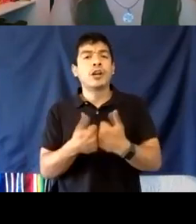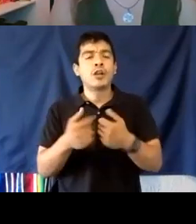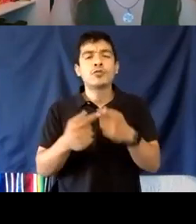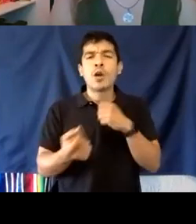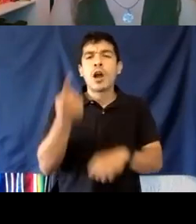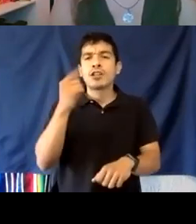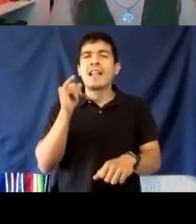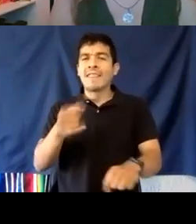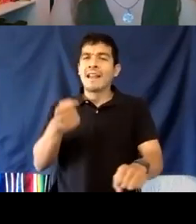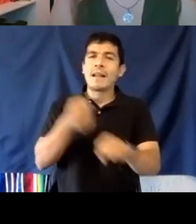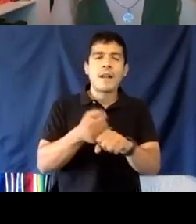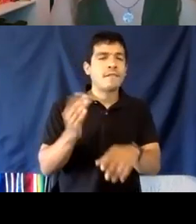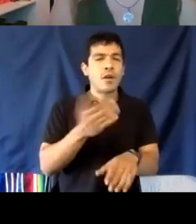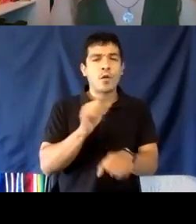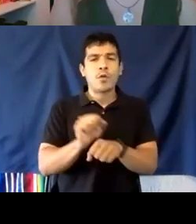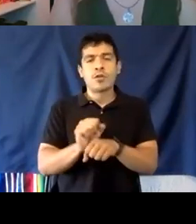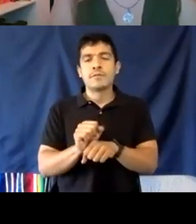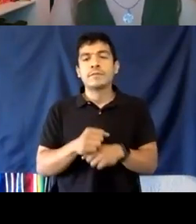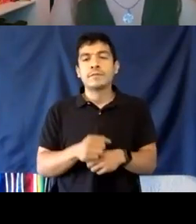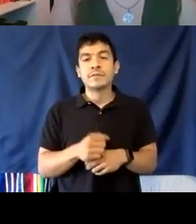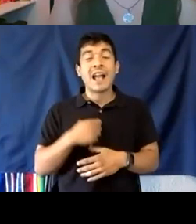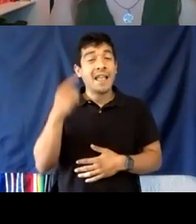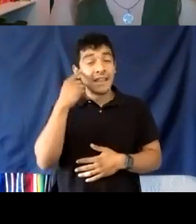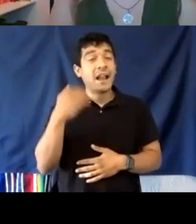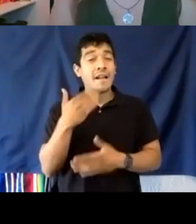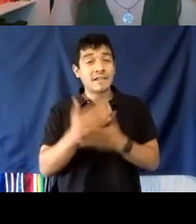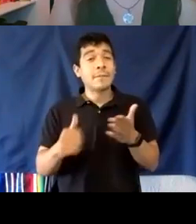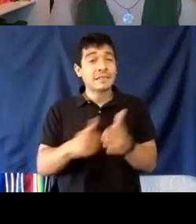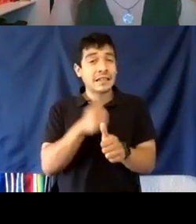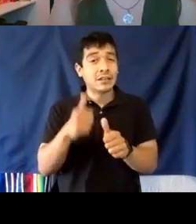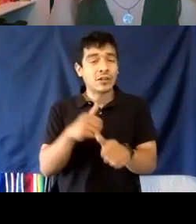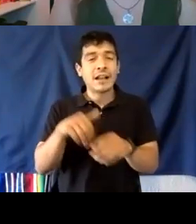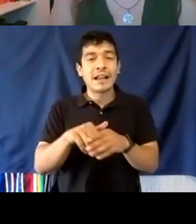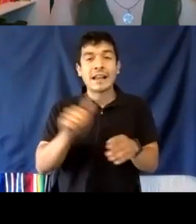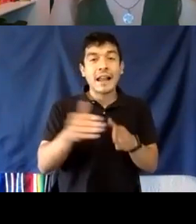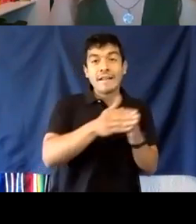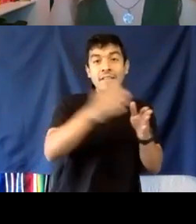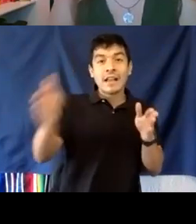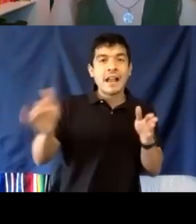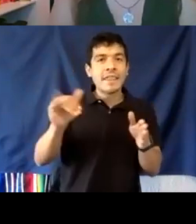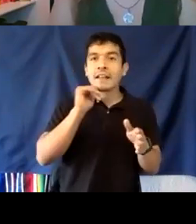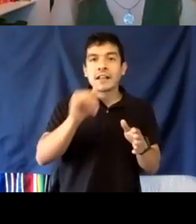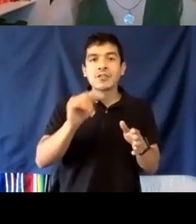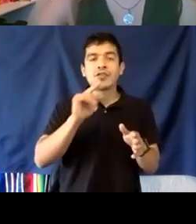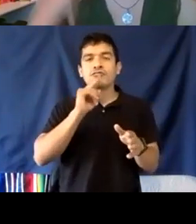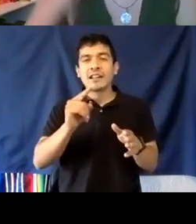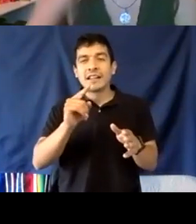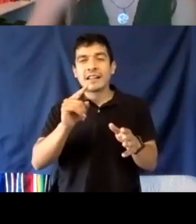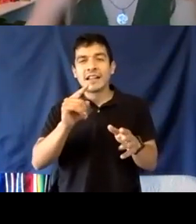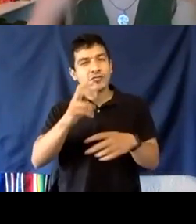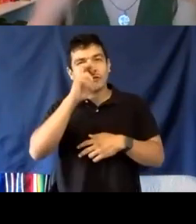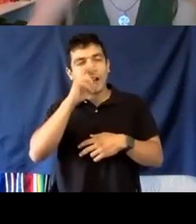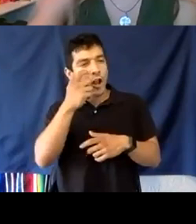impact of our work. And I think there's real danger in a field that doesn't rigorously look at itself.